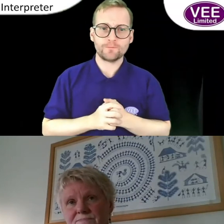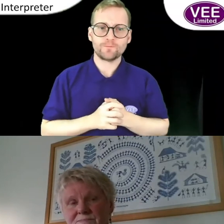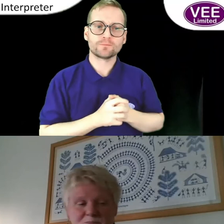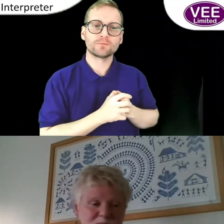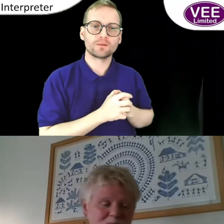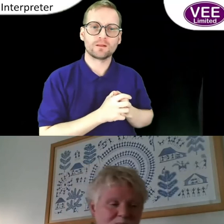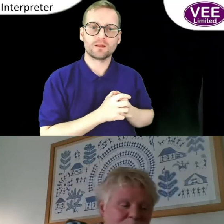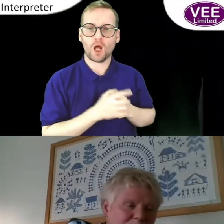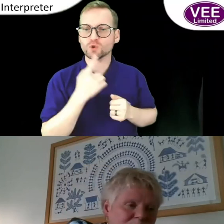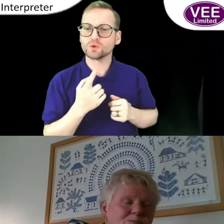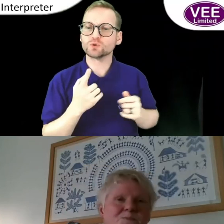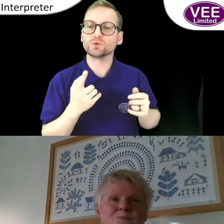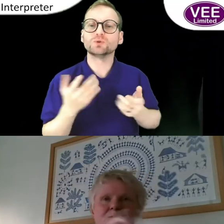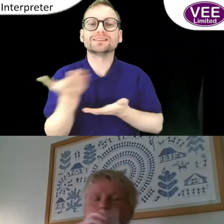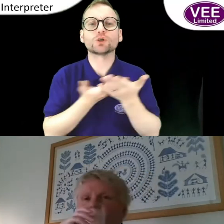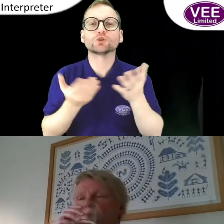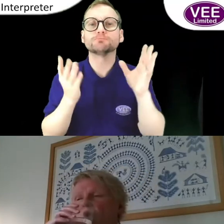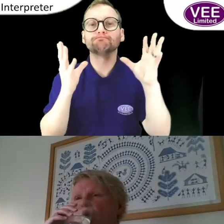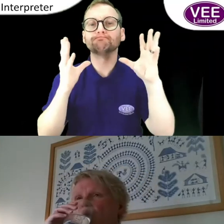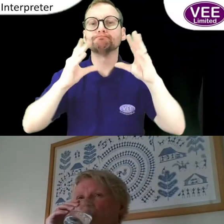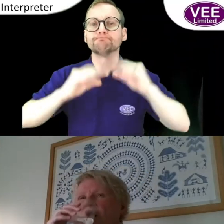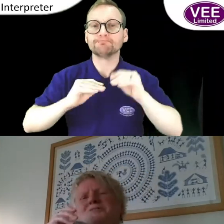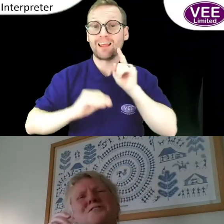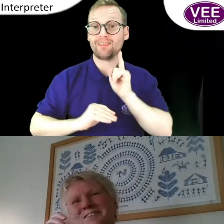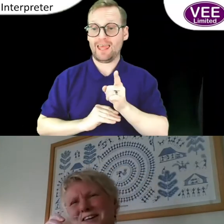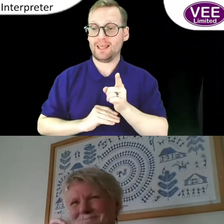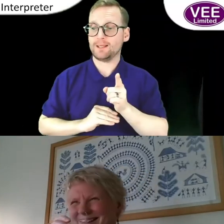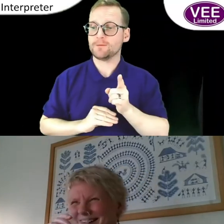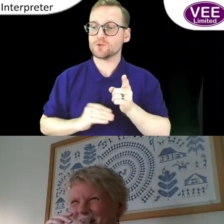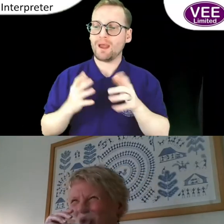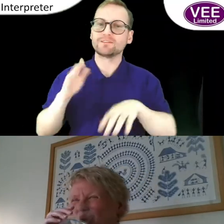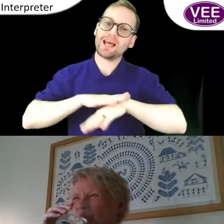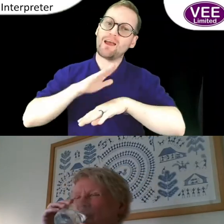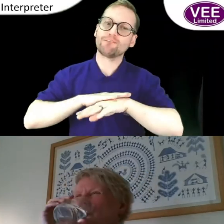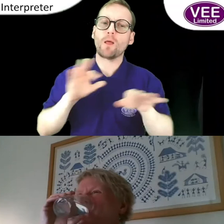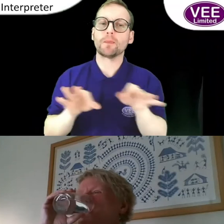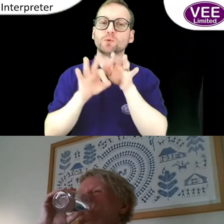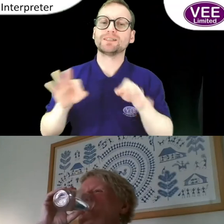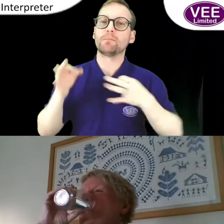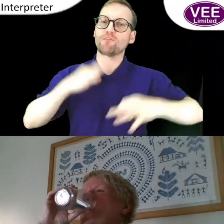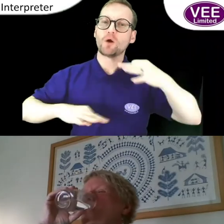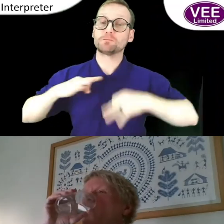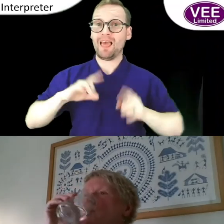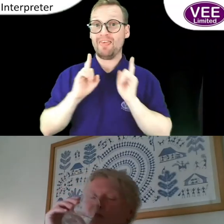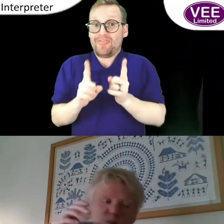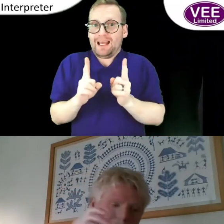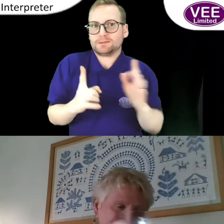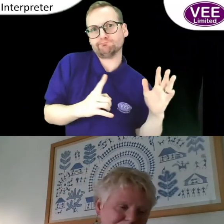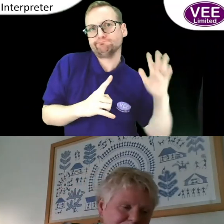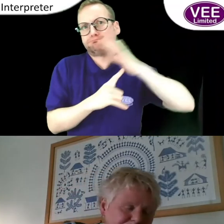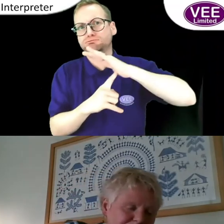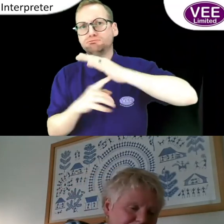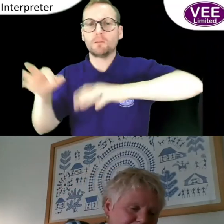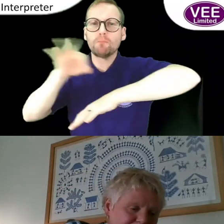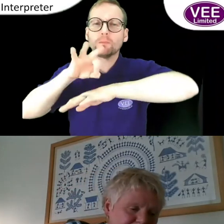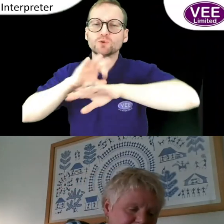I'll just have to bring the discussion to a close there, so that we've got time for the music performance. But I think that's a really poignant moment for you to